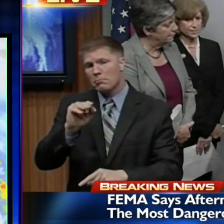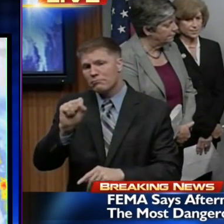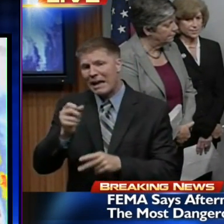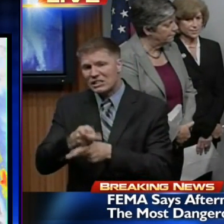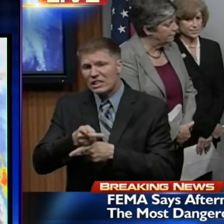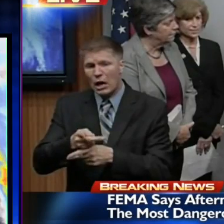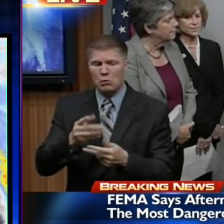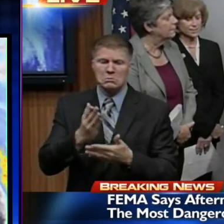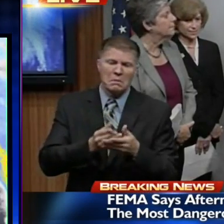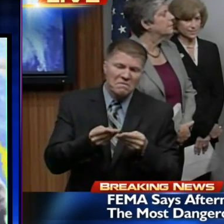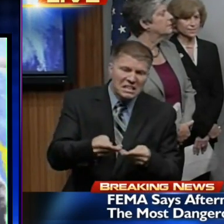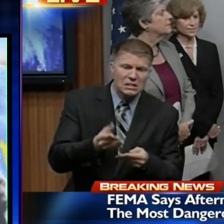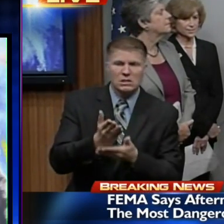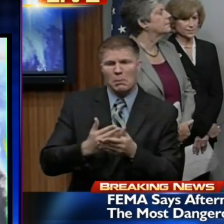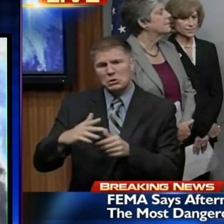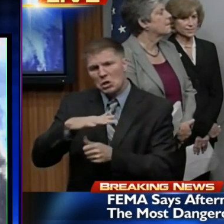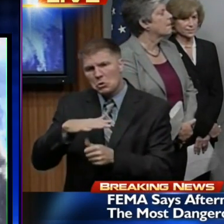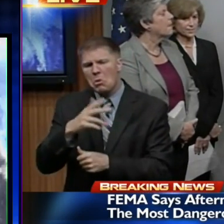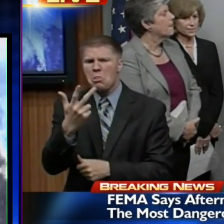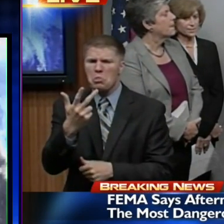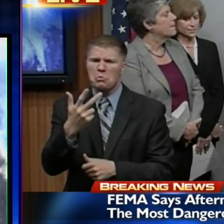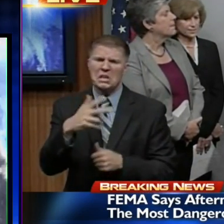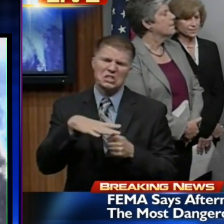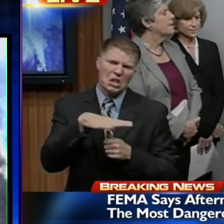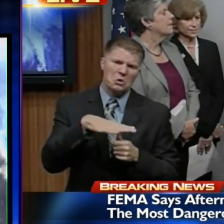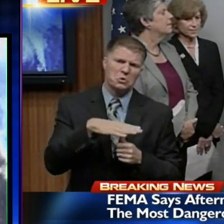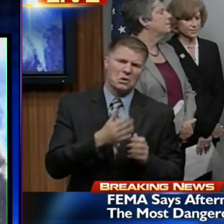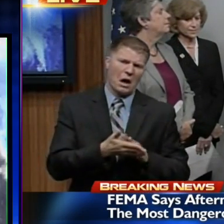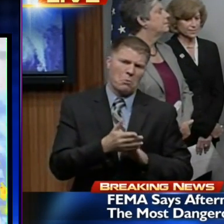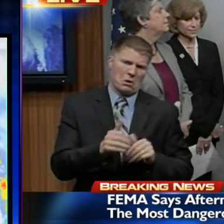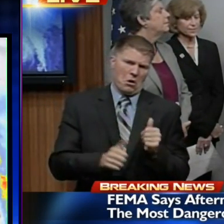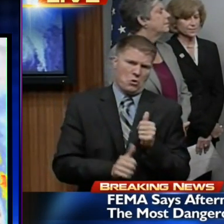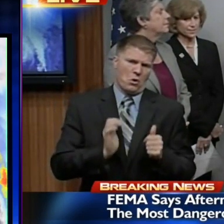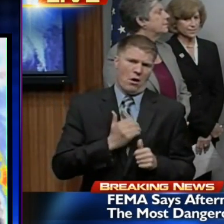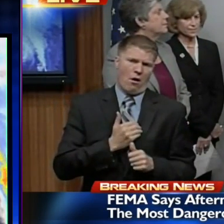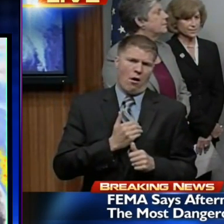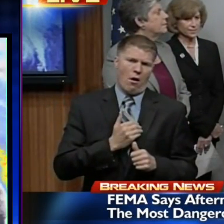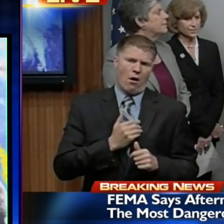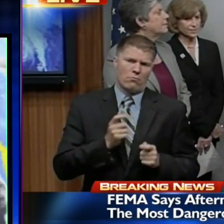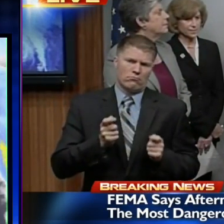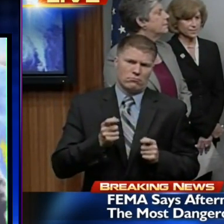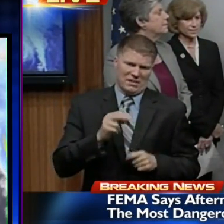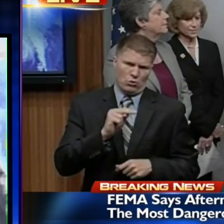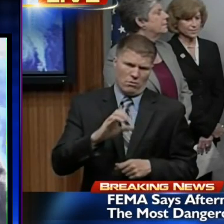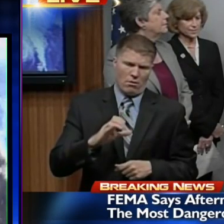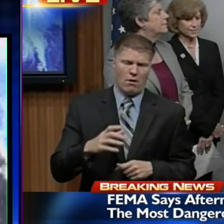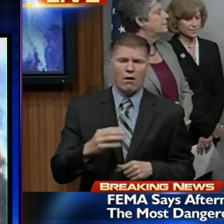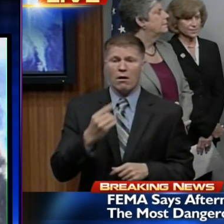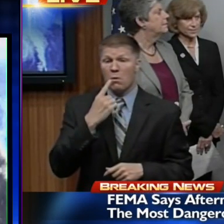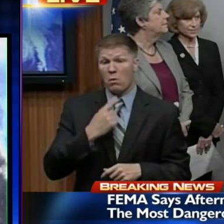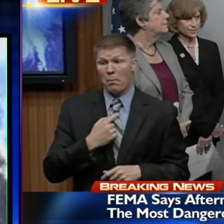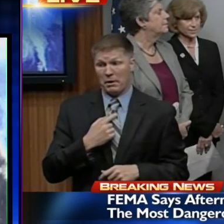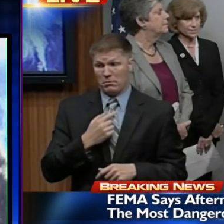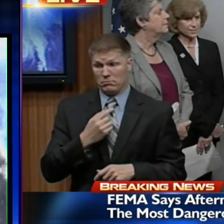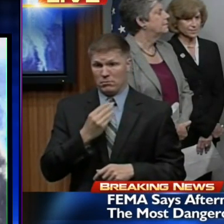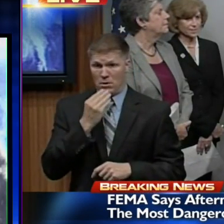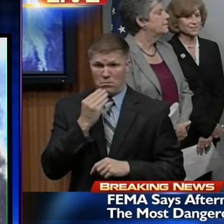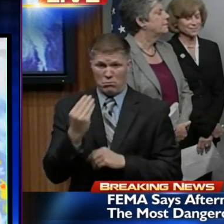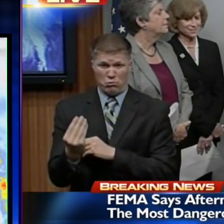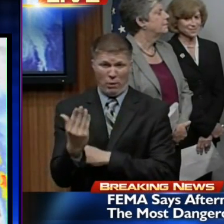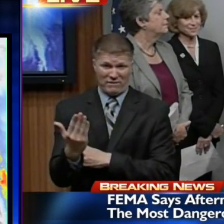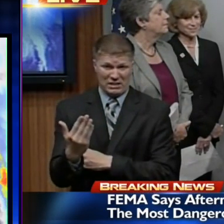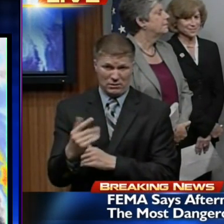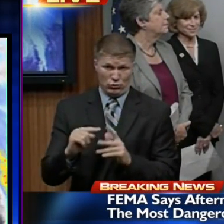doing some sheltering. 3 shelters are operating under our auspices in North Carolina, and they tell me that breakfast began this